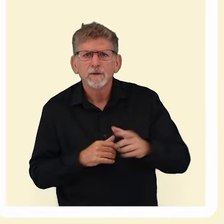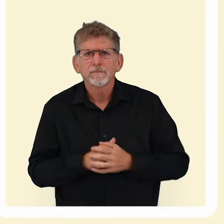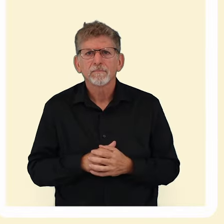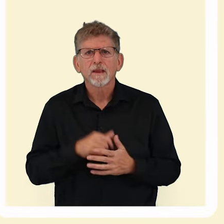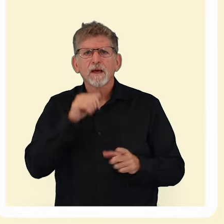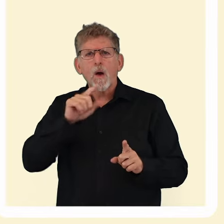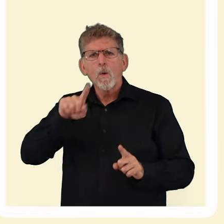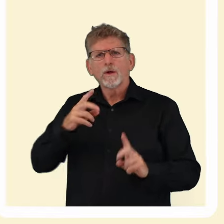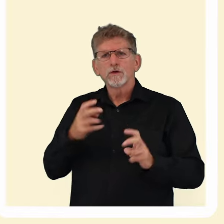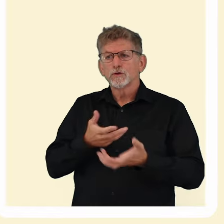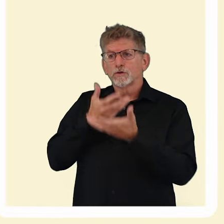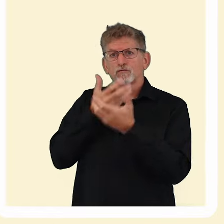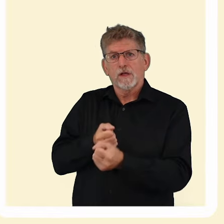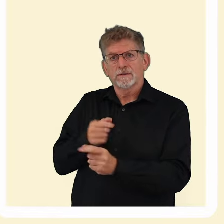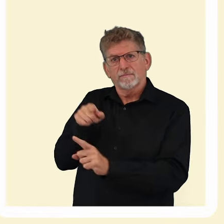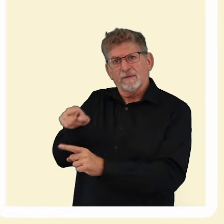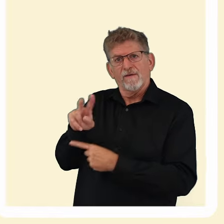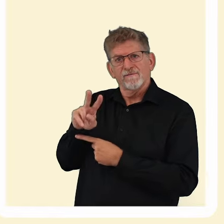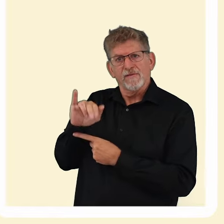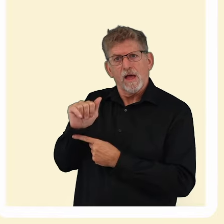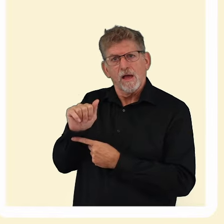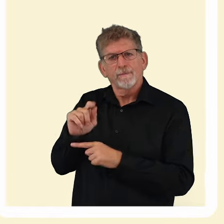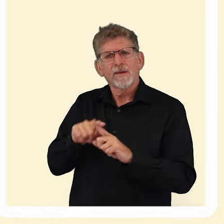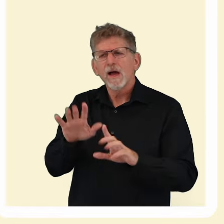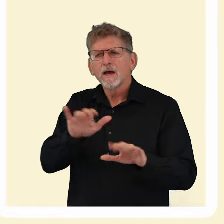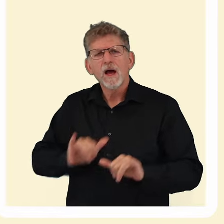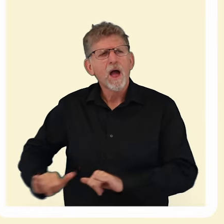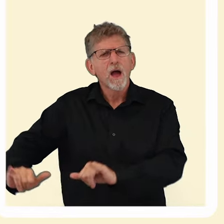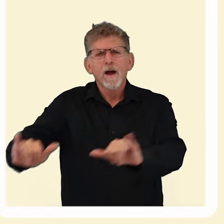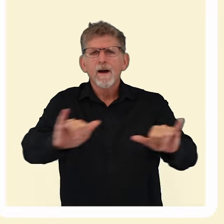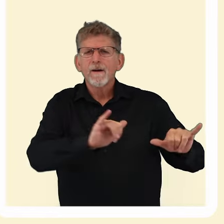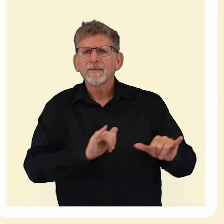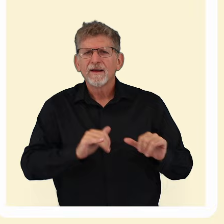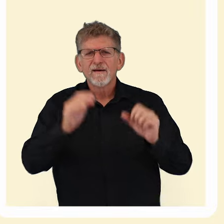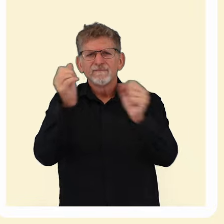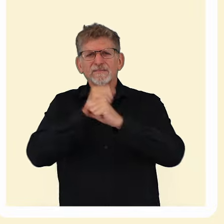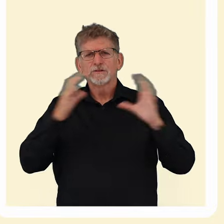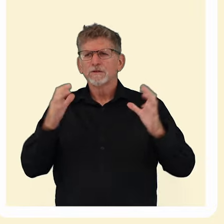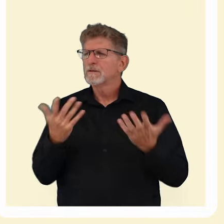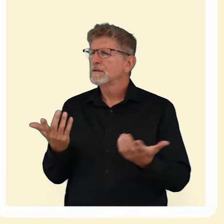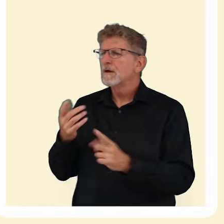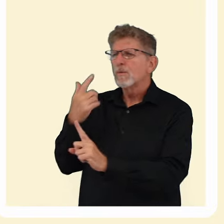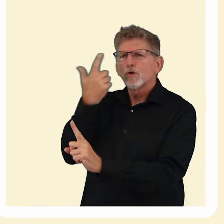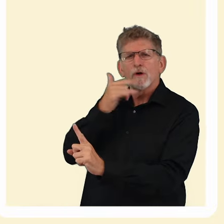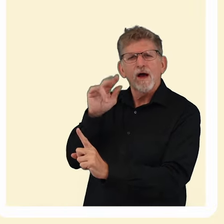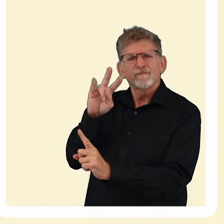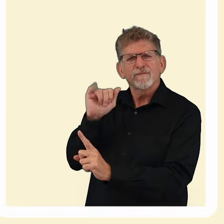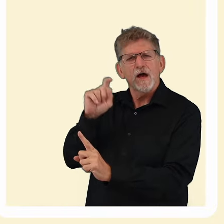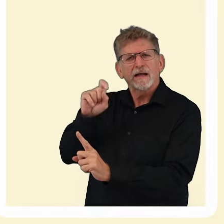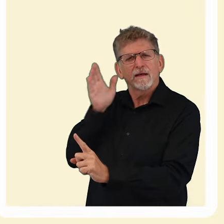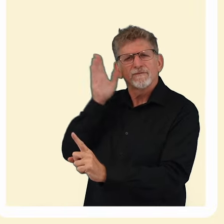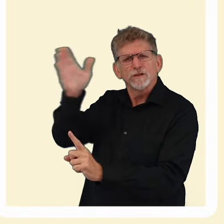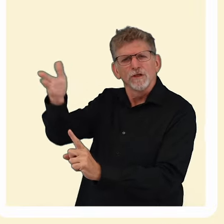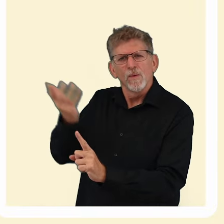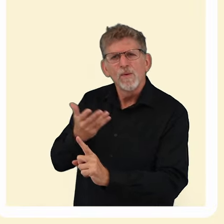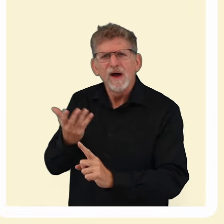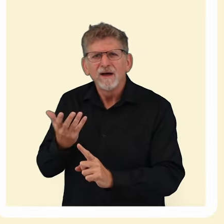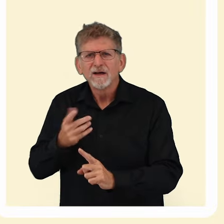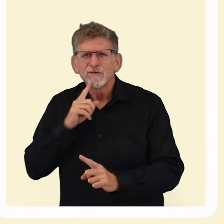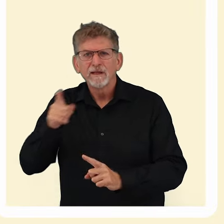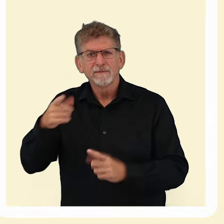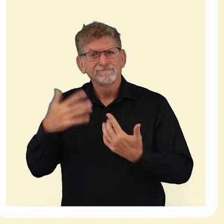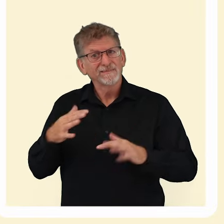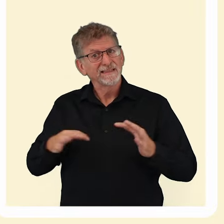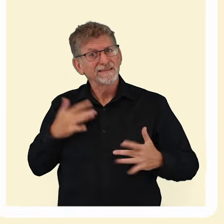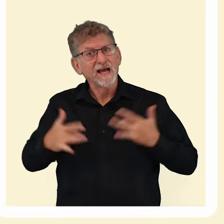think it's not only a trust in VIA, but it's a common vision of where VIA has to go. And I think